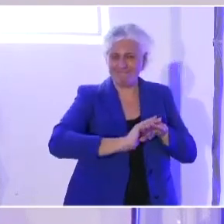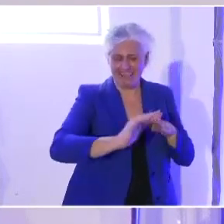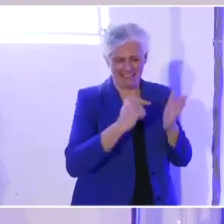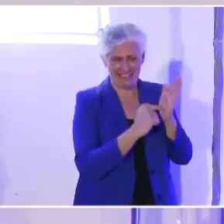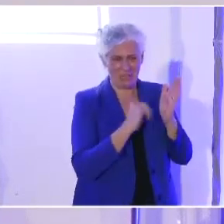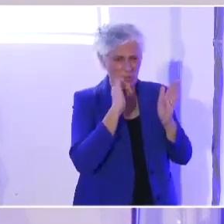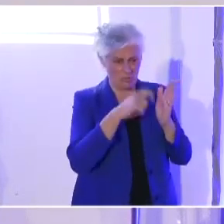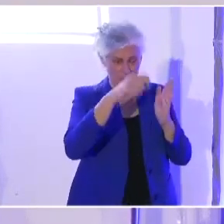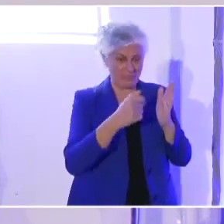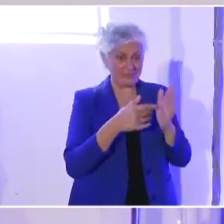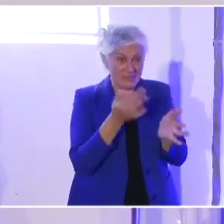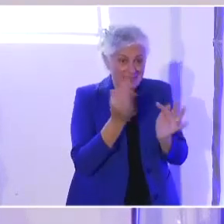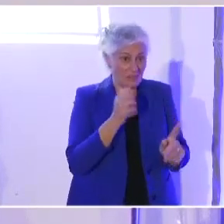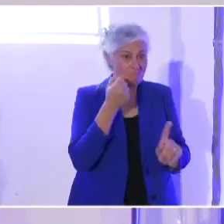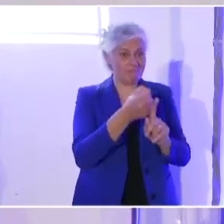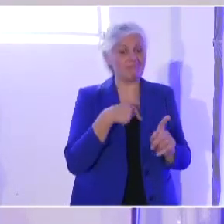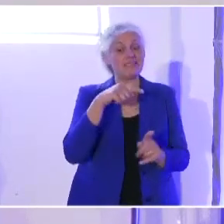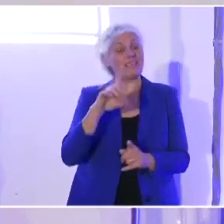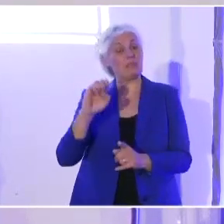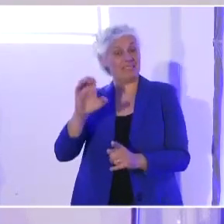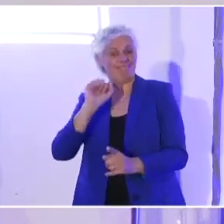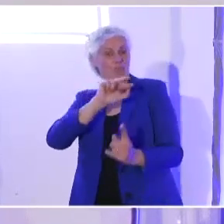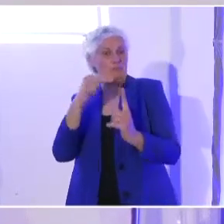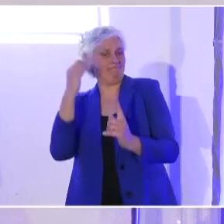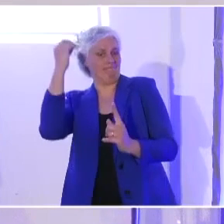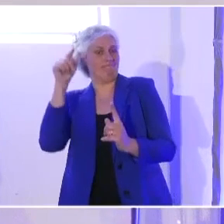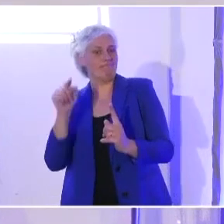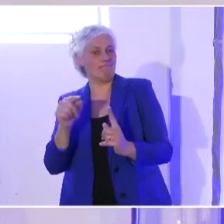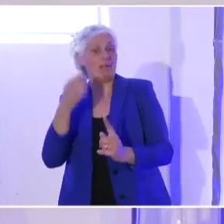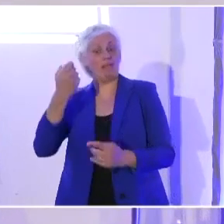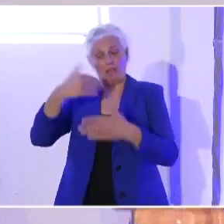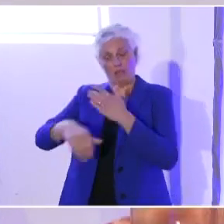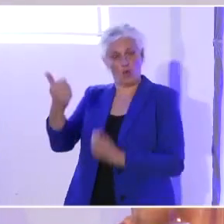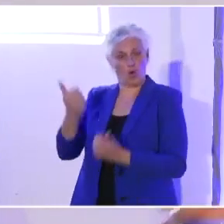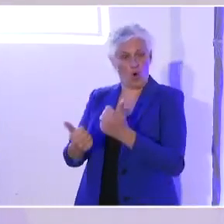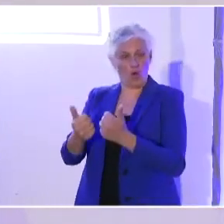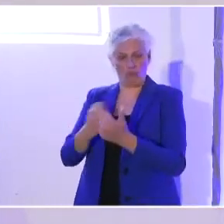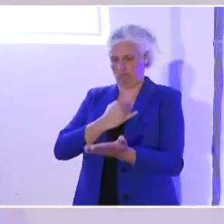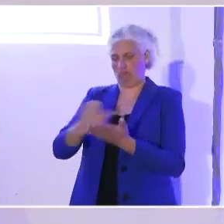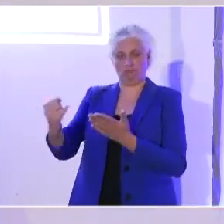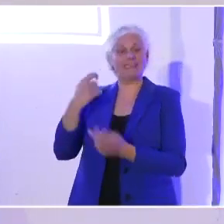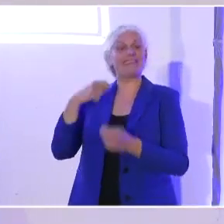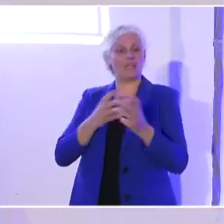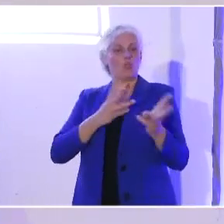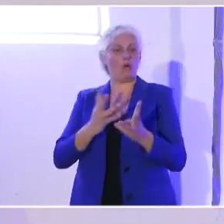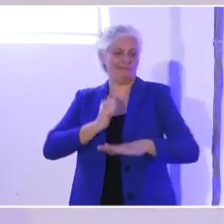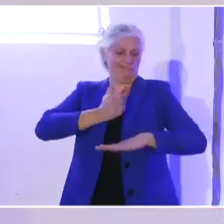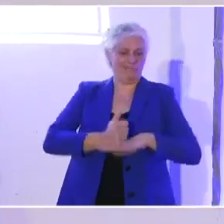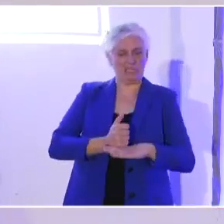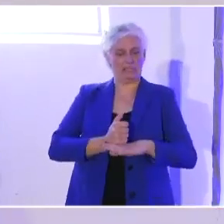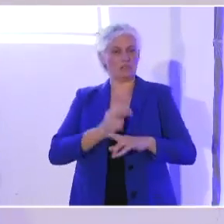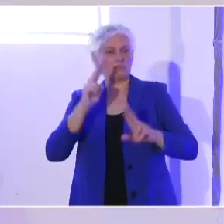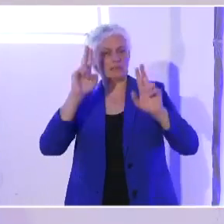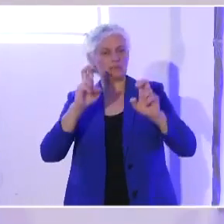impacts. But nevertheless, that is the DPC's view, and until a court says otherwise, that is the working interpretation. And when you're making those